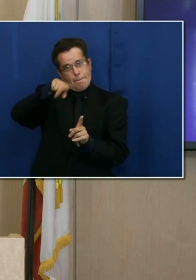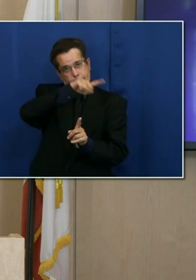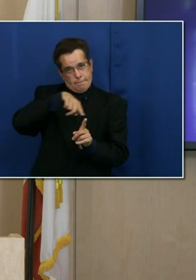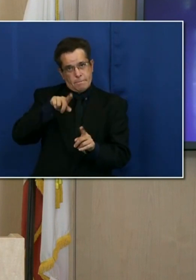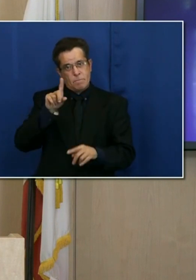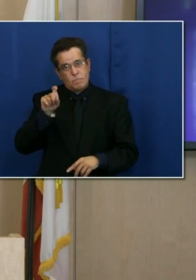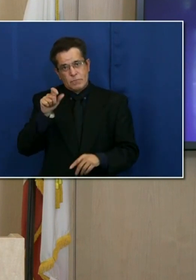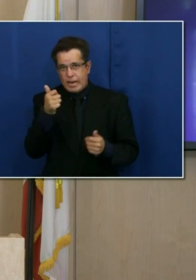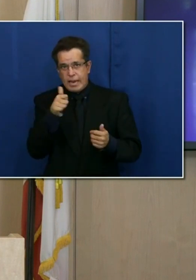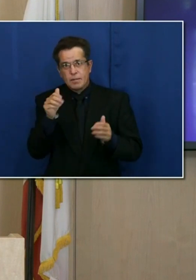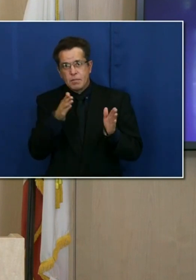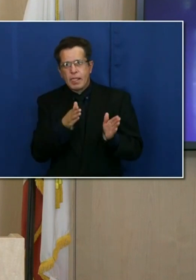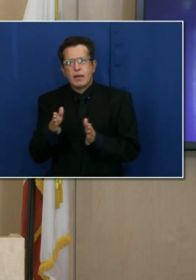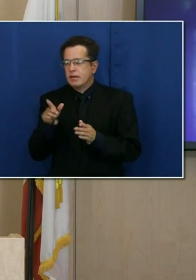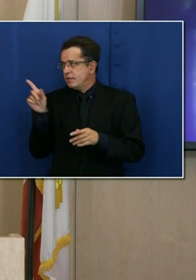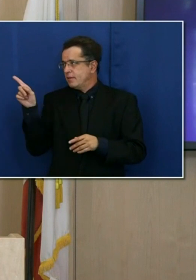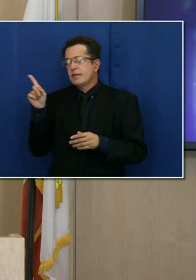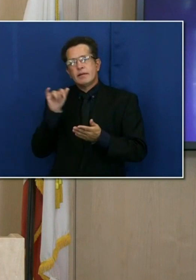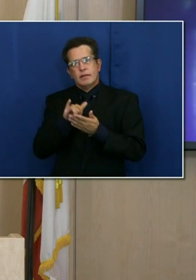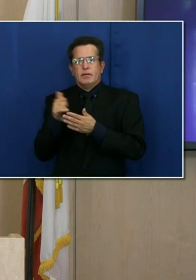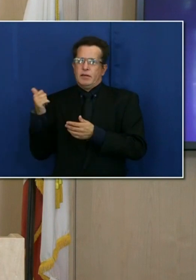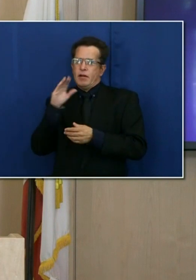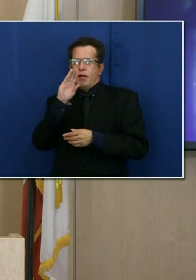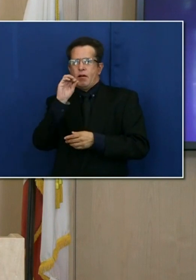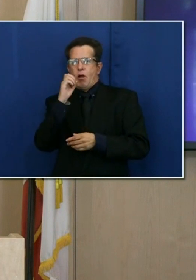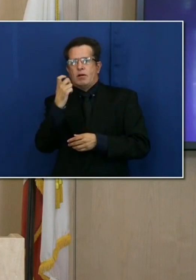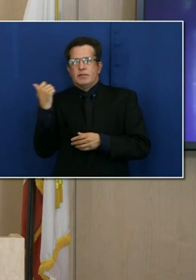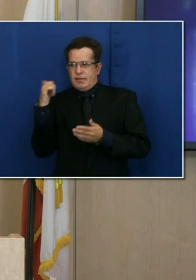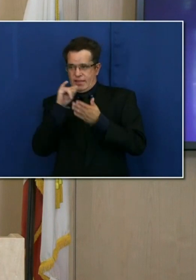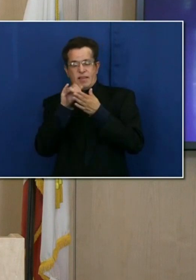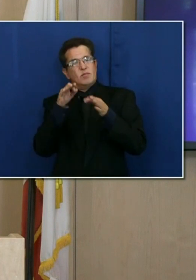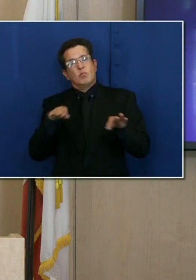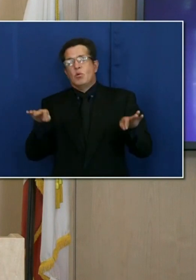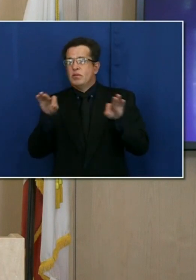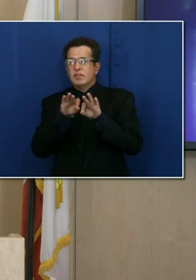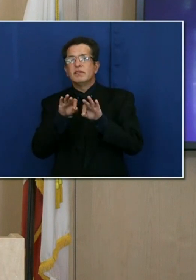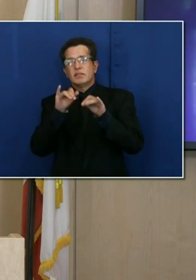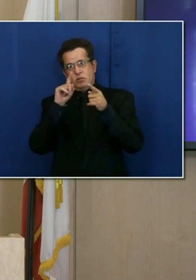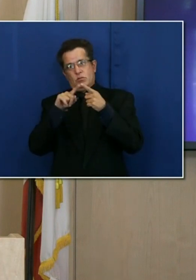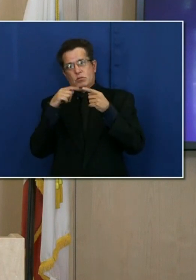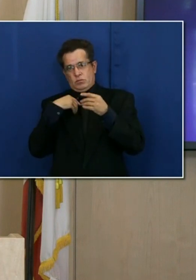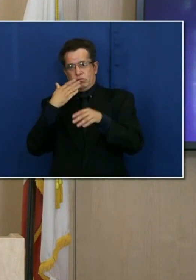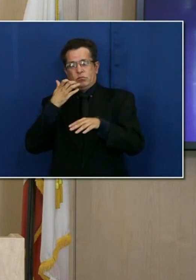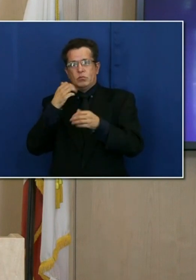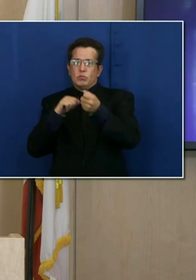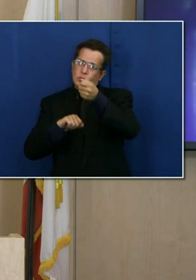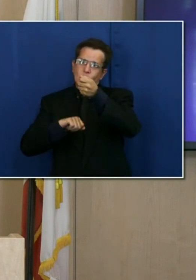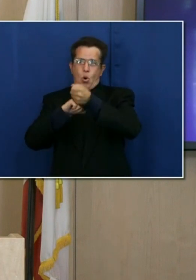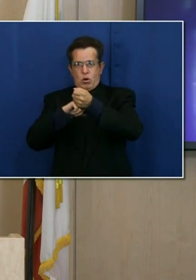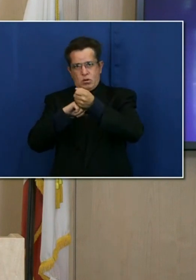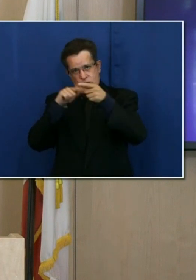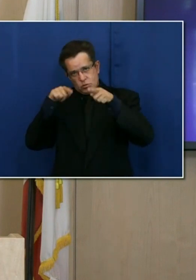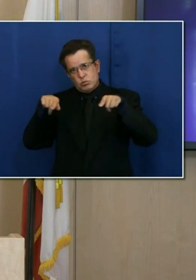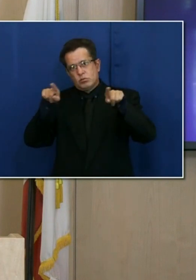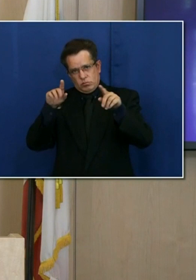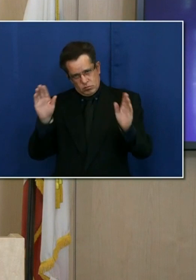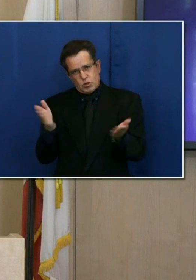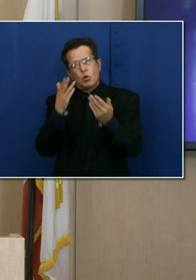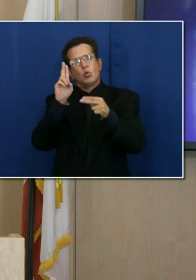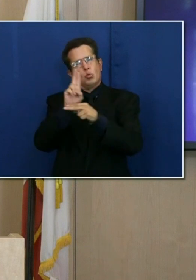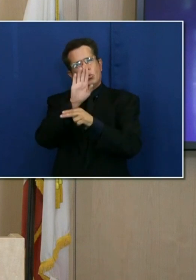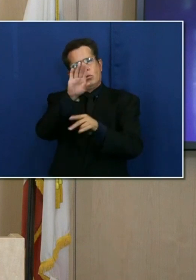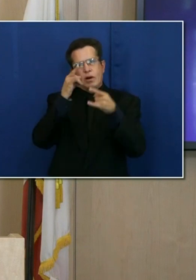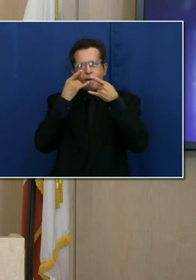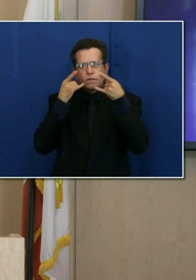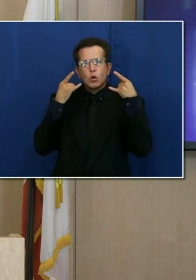the key to this whole pandemic, I think, is encouraging people to to continue to encourage people to wear facial coverings, to